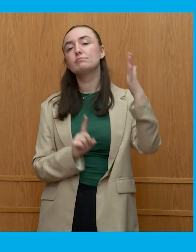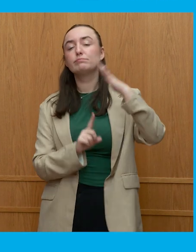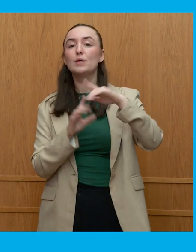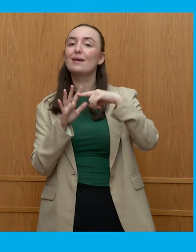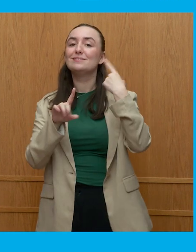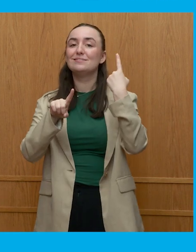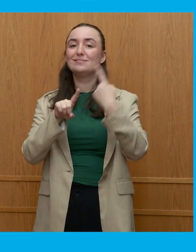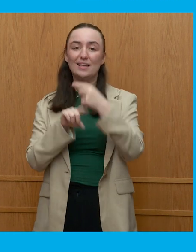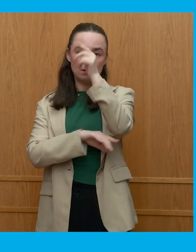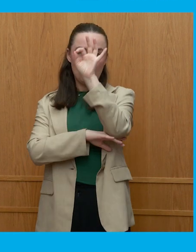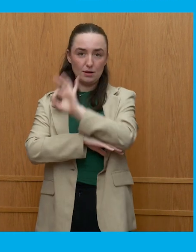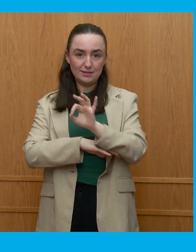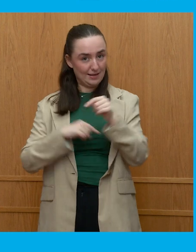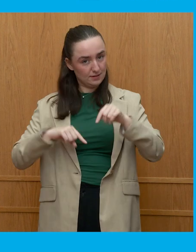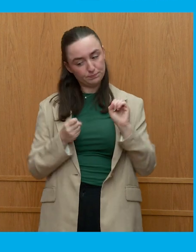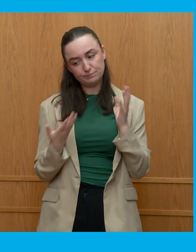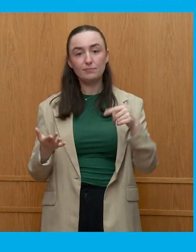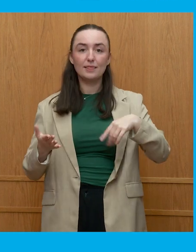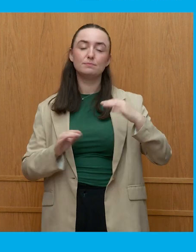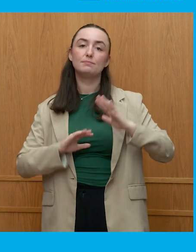delivering this beautiful building.